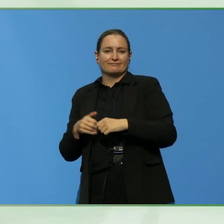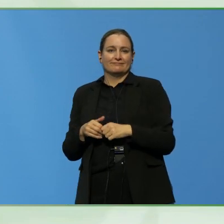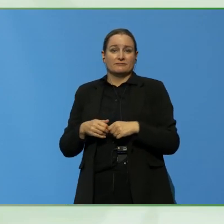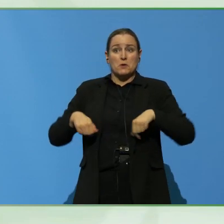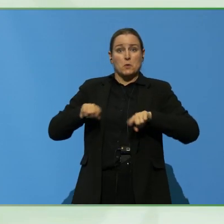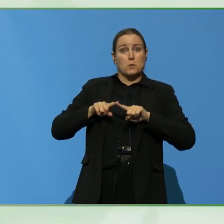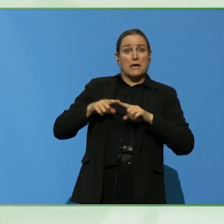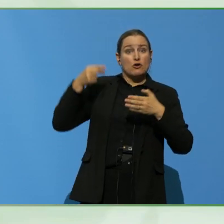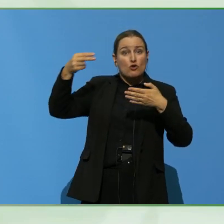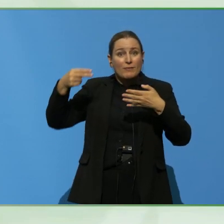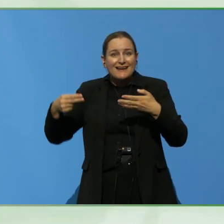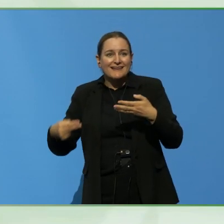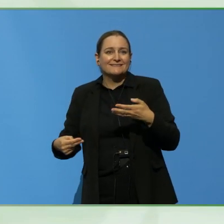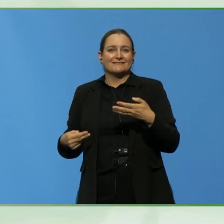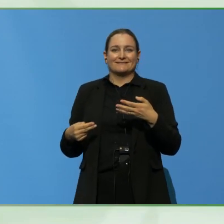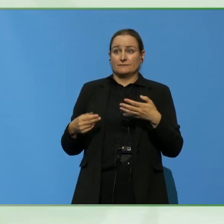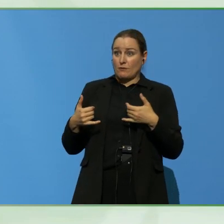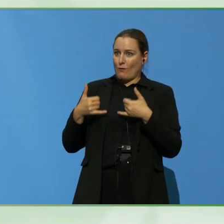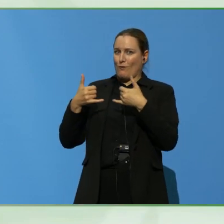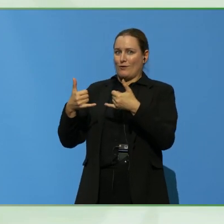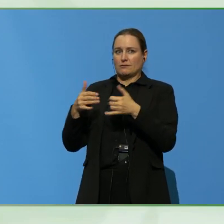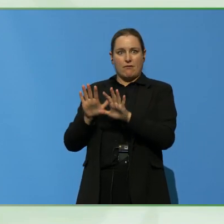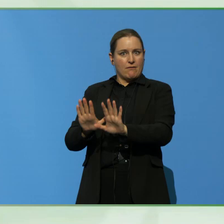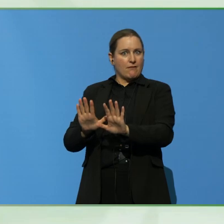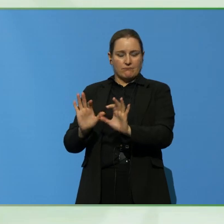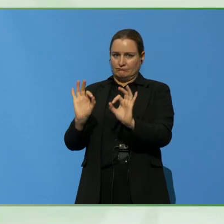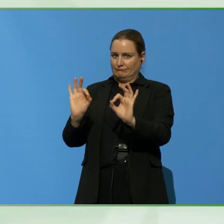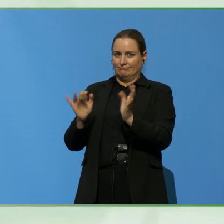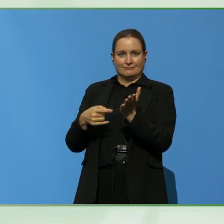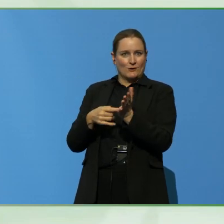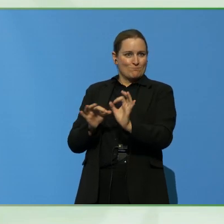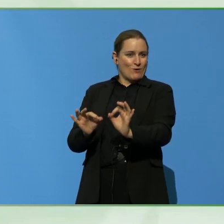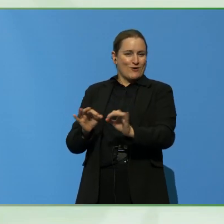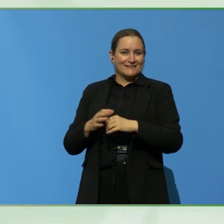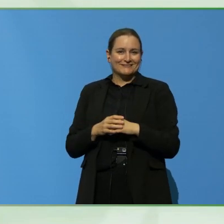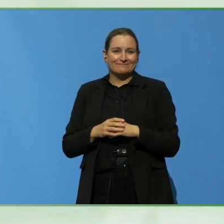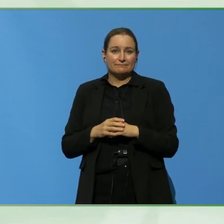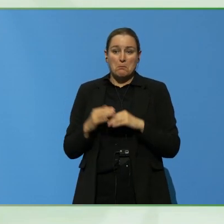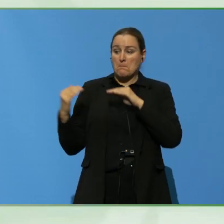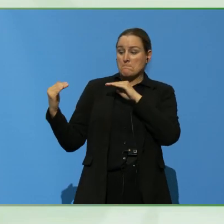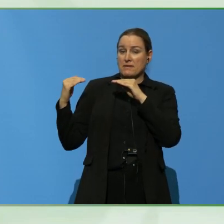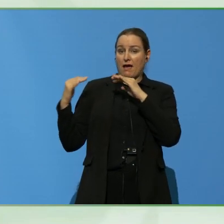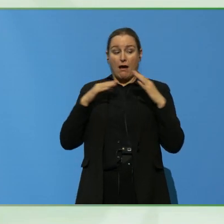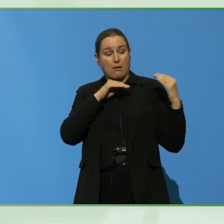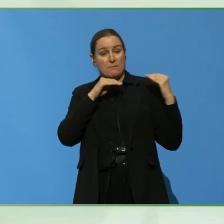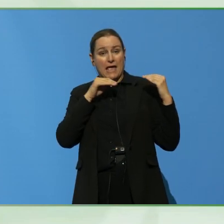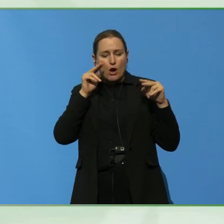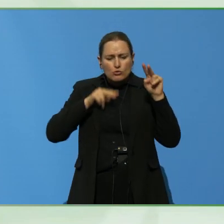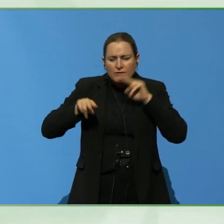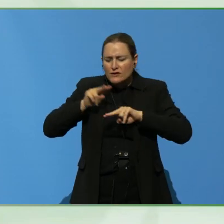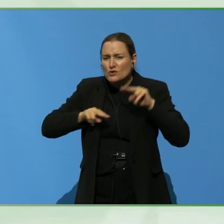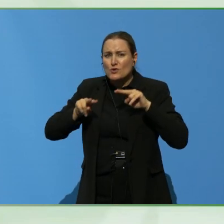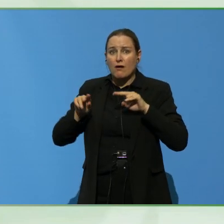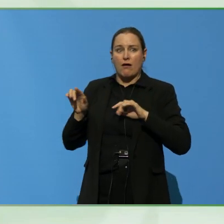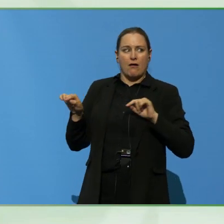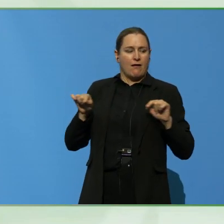peer reviewers, they know their tech. They are coming with the inventions. So we don't have a gap